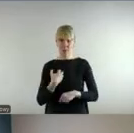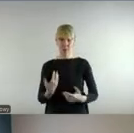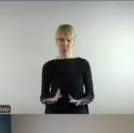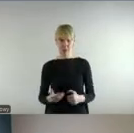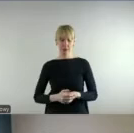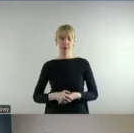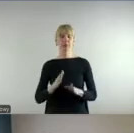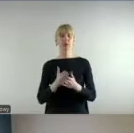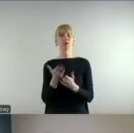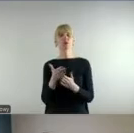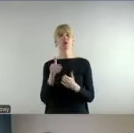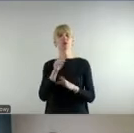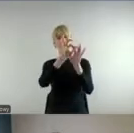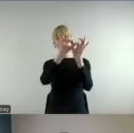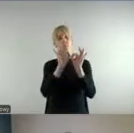of water.